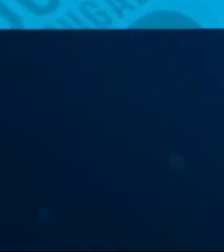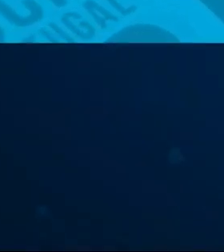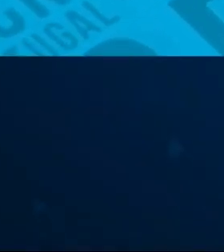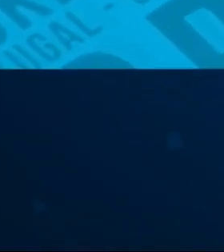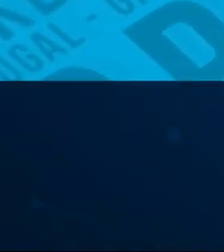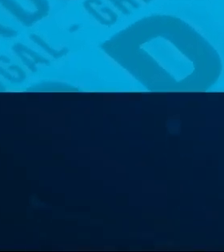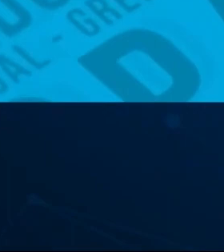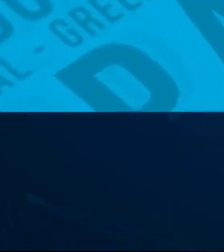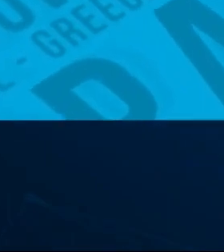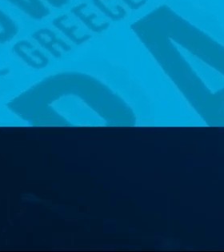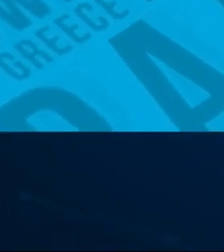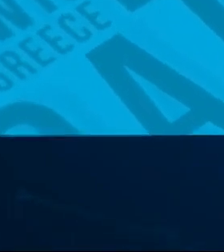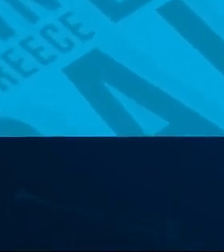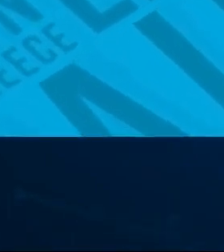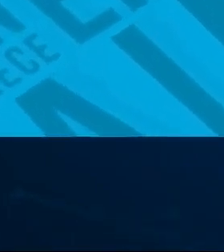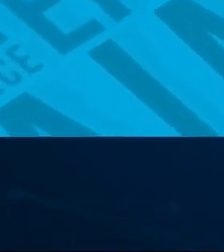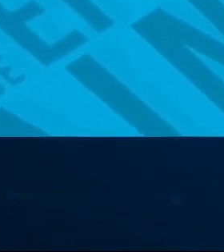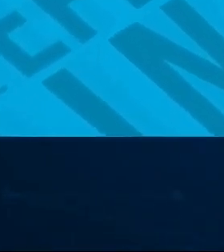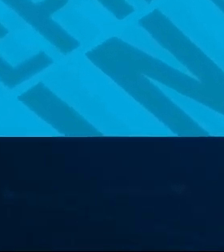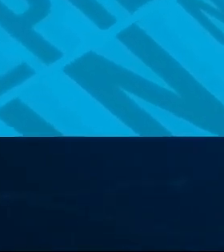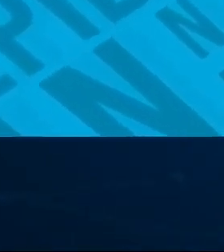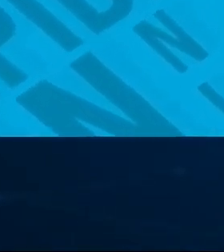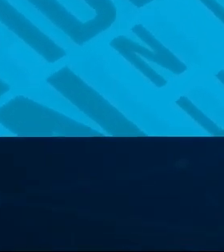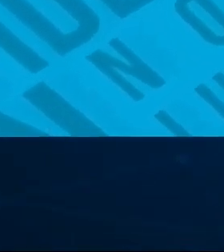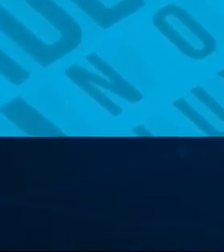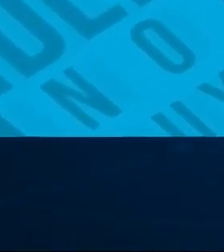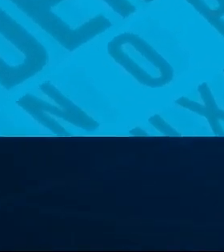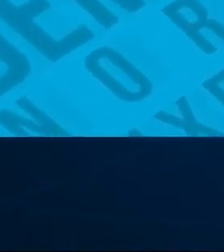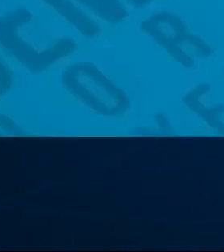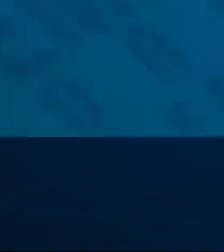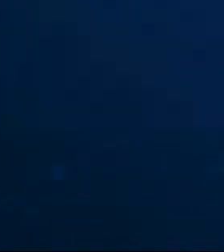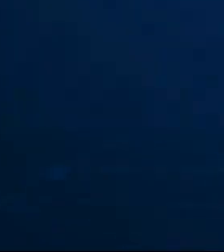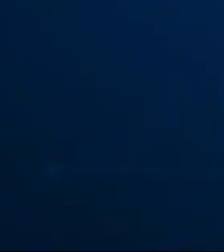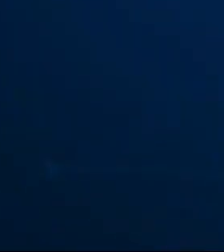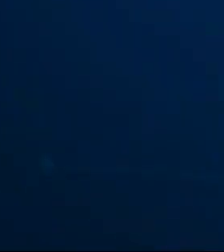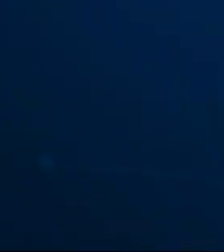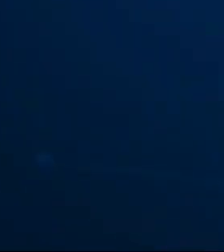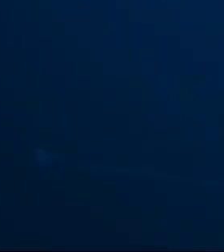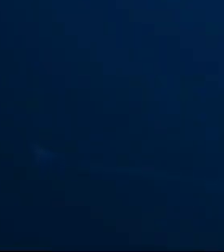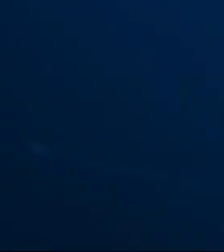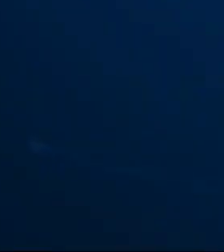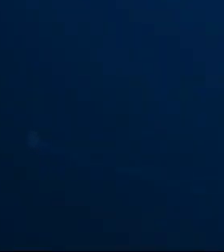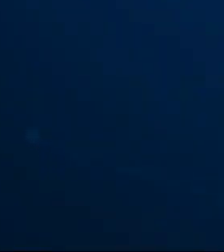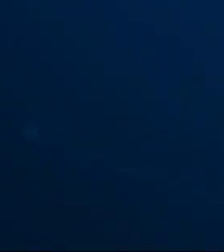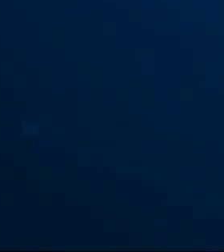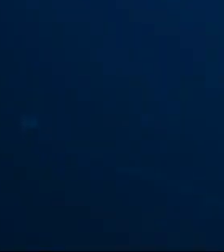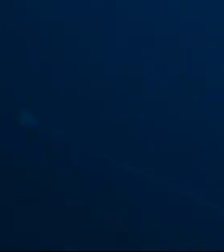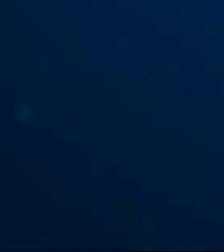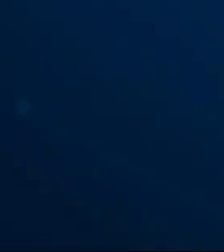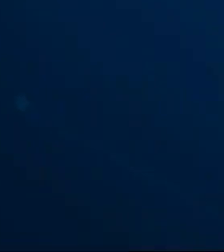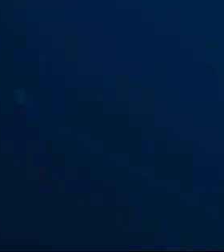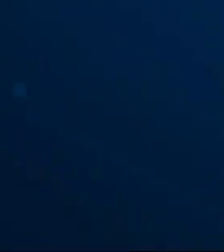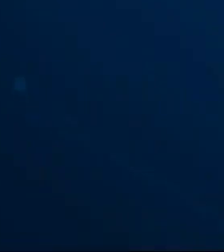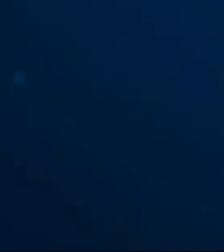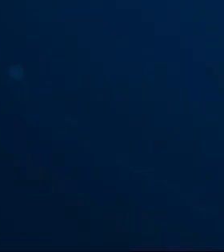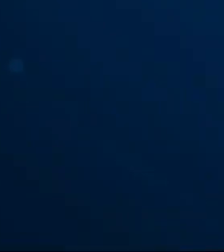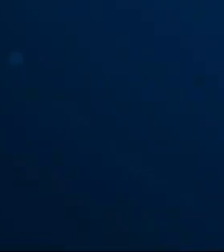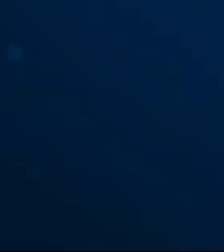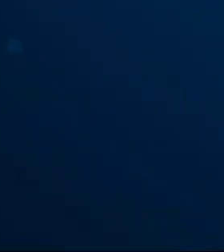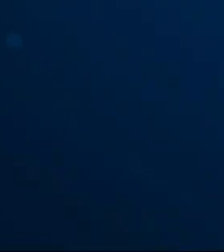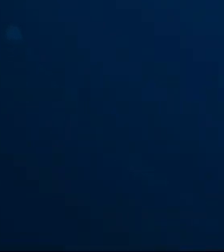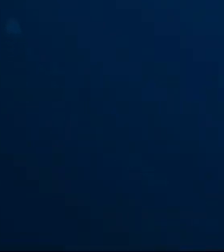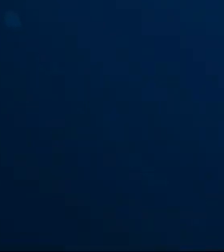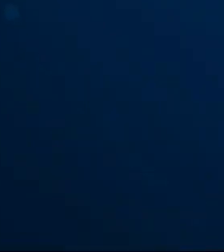here in just a moment. But in our medical news headlines today, a new blood test developed right here in Missouri could give people an early heads up if they